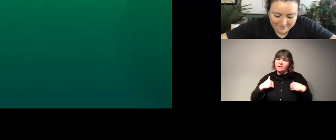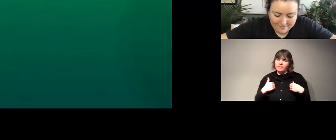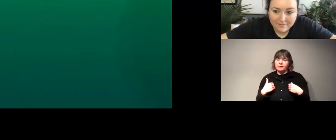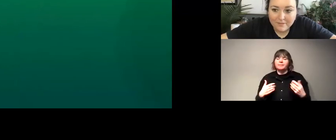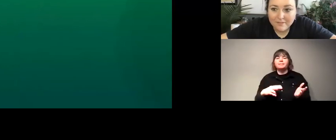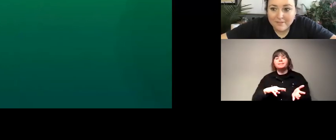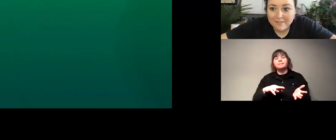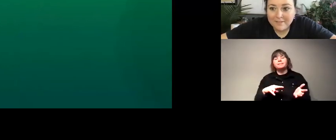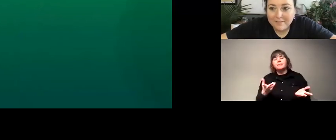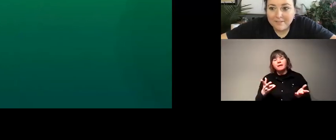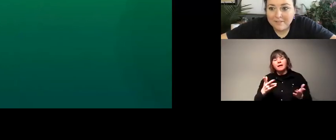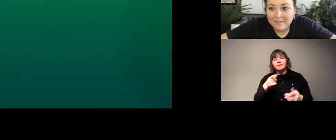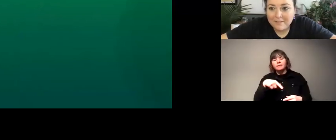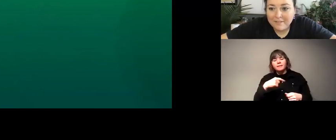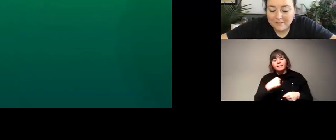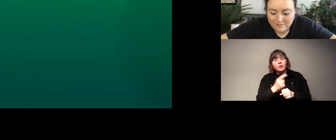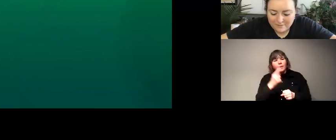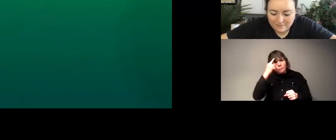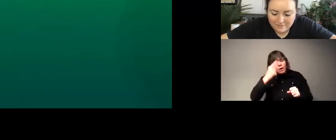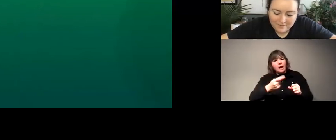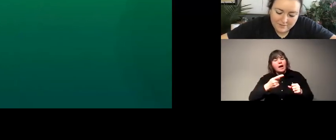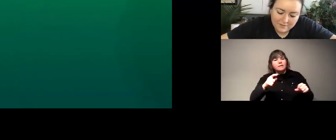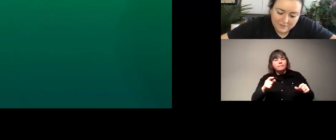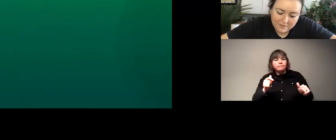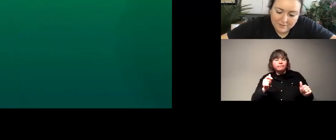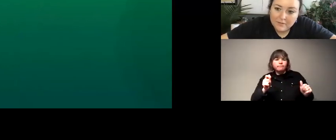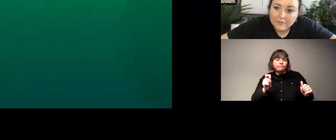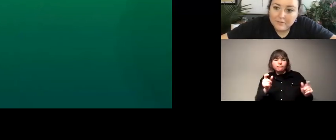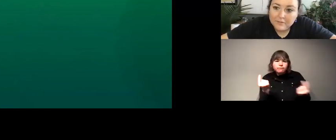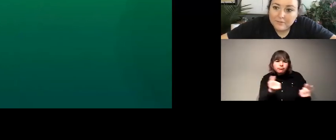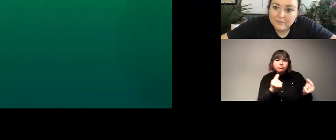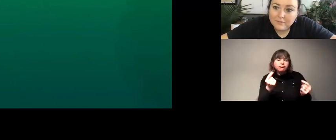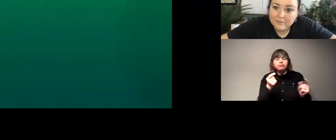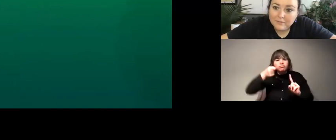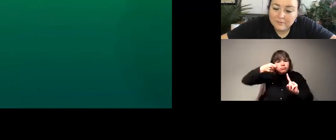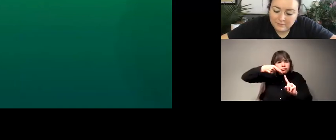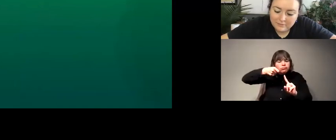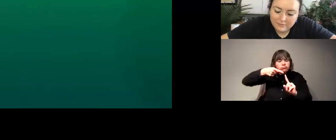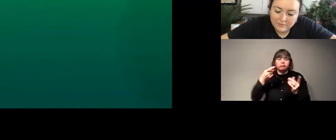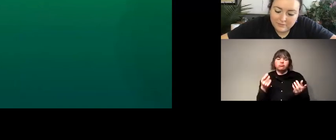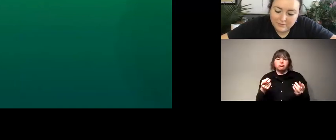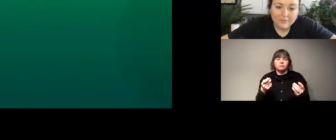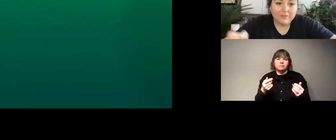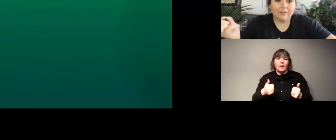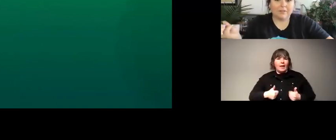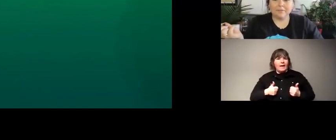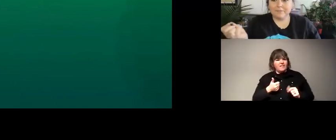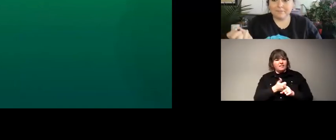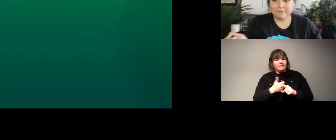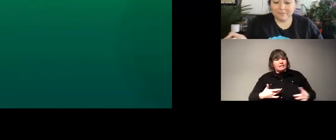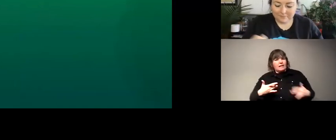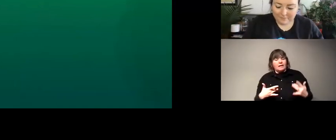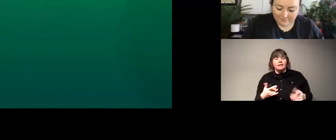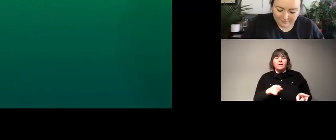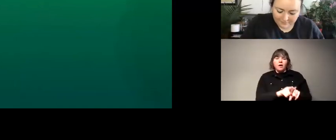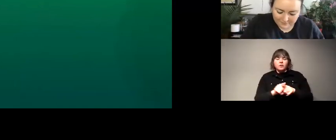be for enrichment, to make sure their brain is working right, to make sure that they have enough stimulation or that their life is exciting. We also